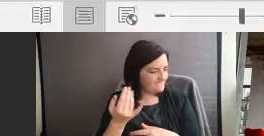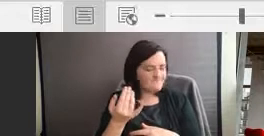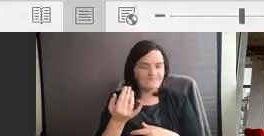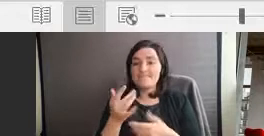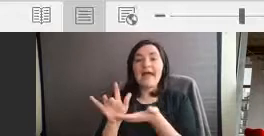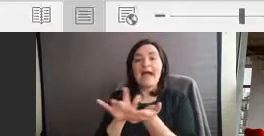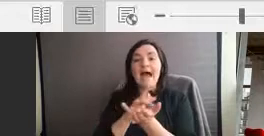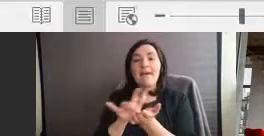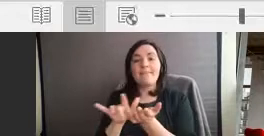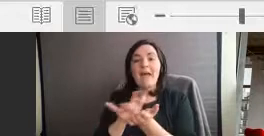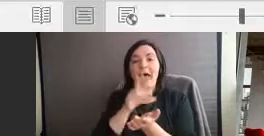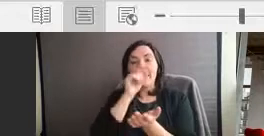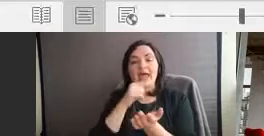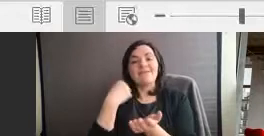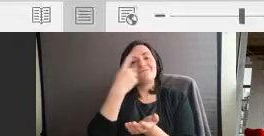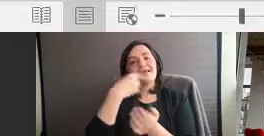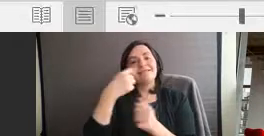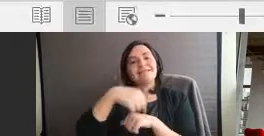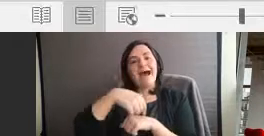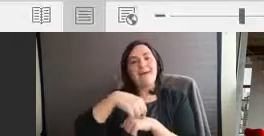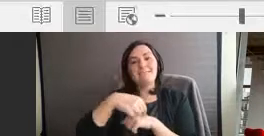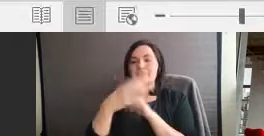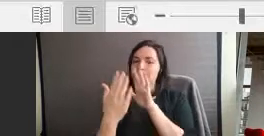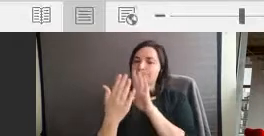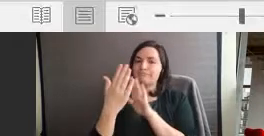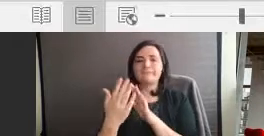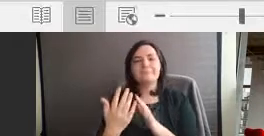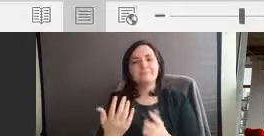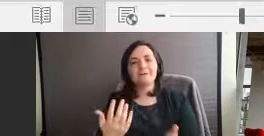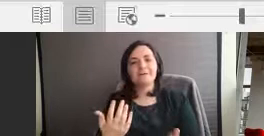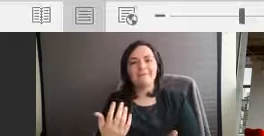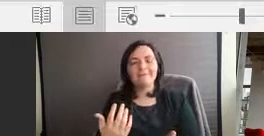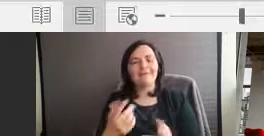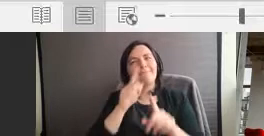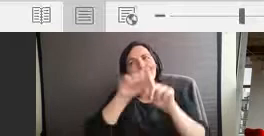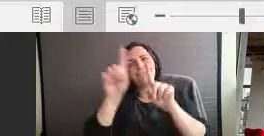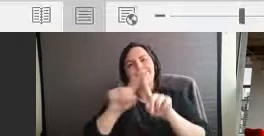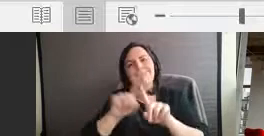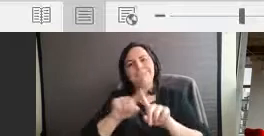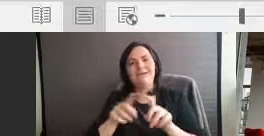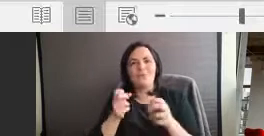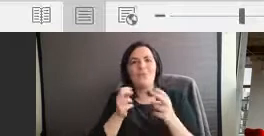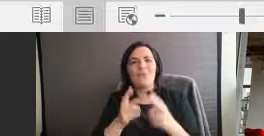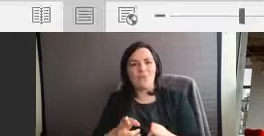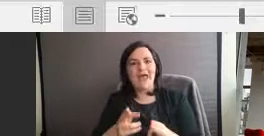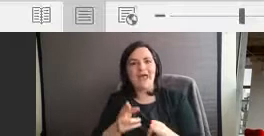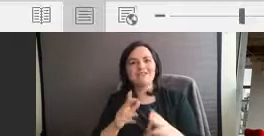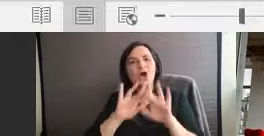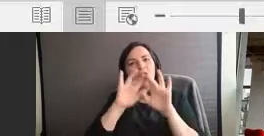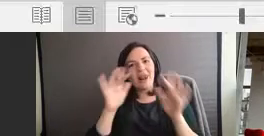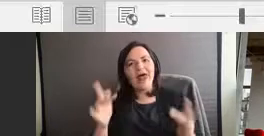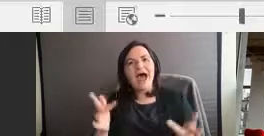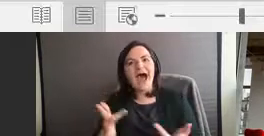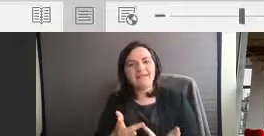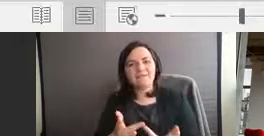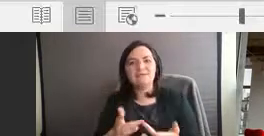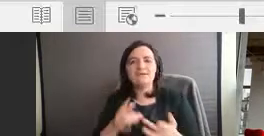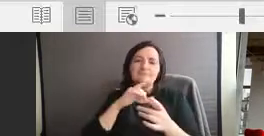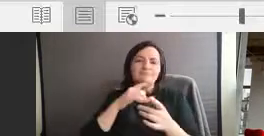iPad, you could use FaceTime, for example, to carry out your interviews. So that's lots of different ways of carrying out interviews whilst observing